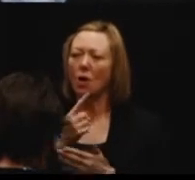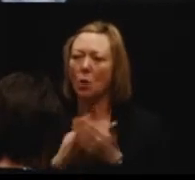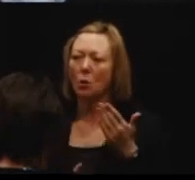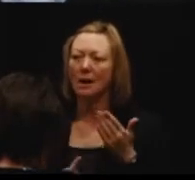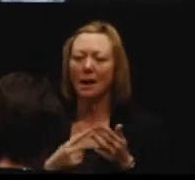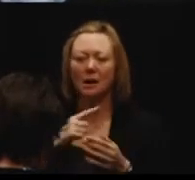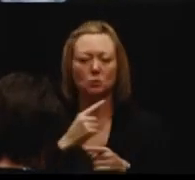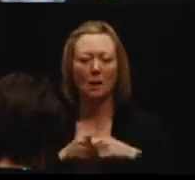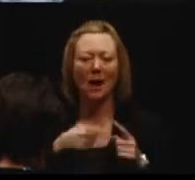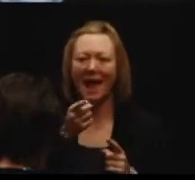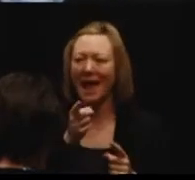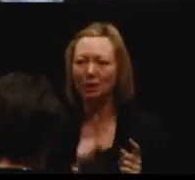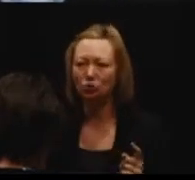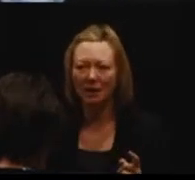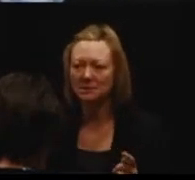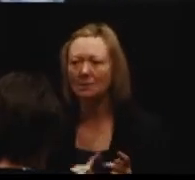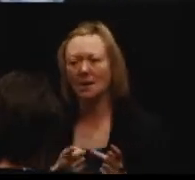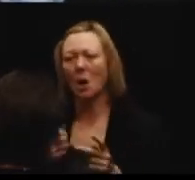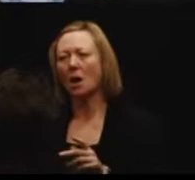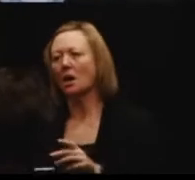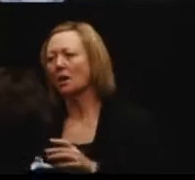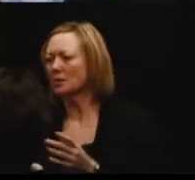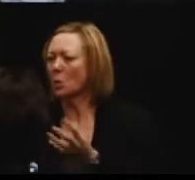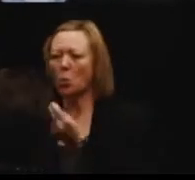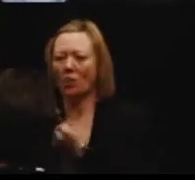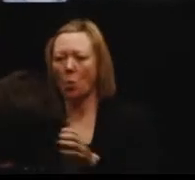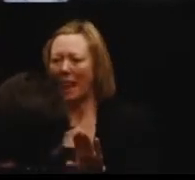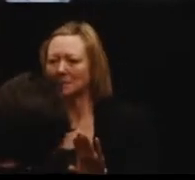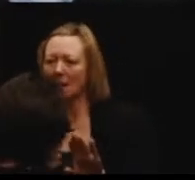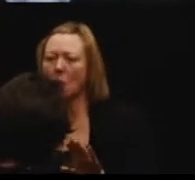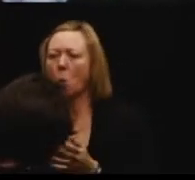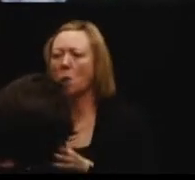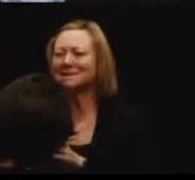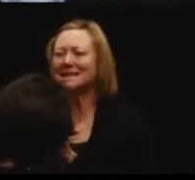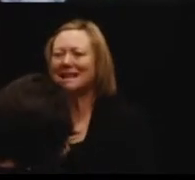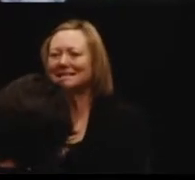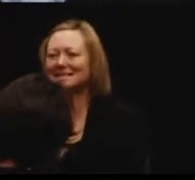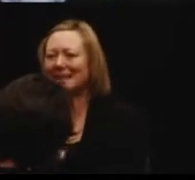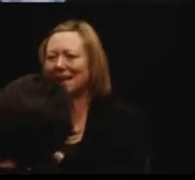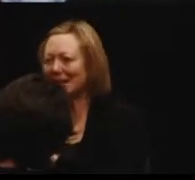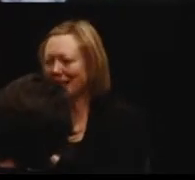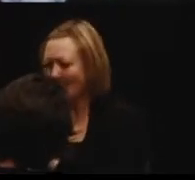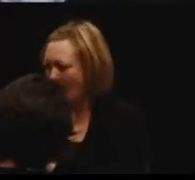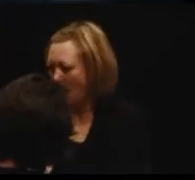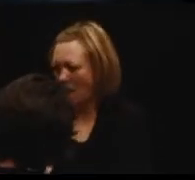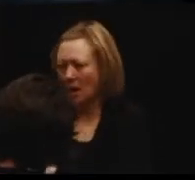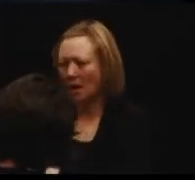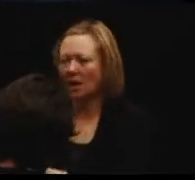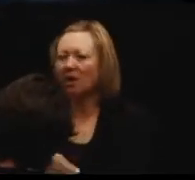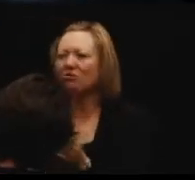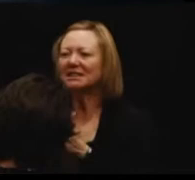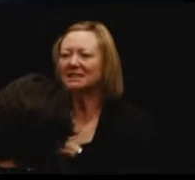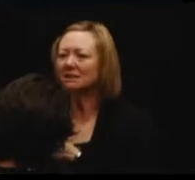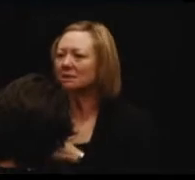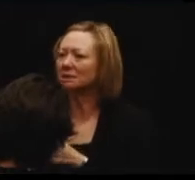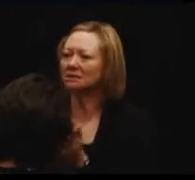but let them get in with welders and CNC cutters and 3D printers and all those kind of things. So let me hit the